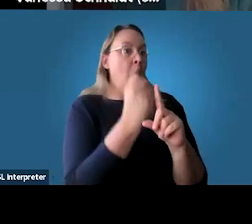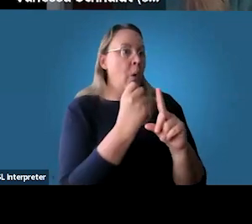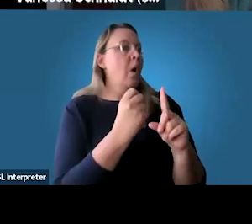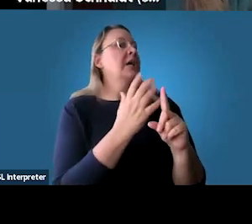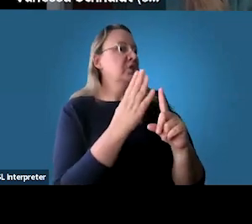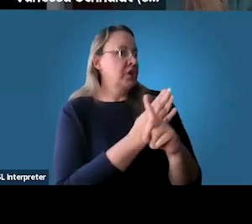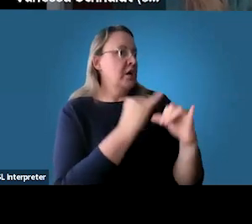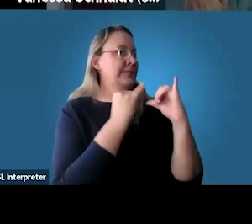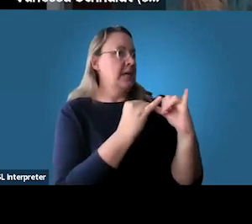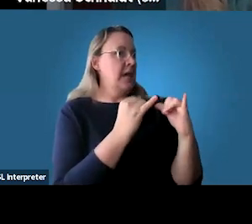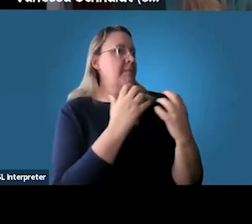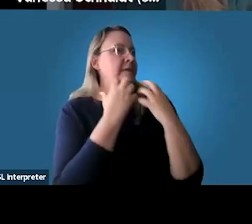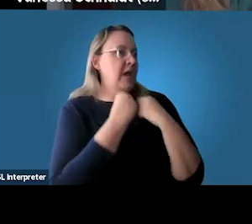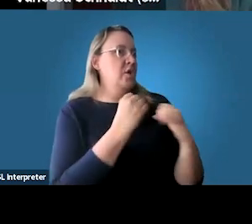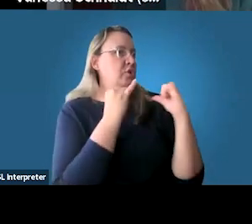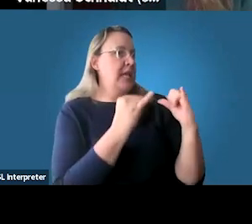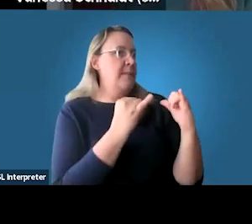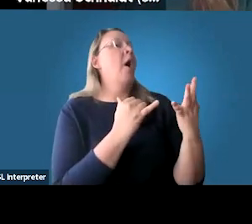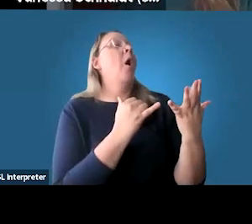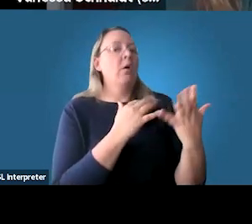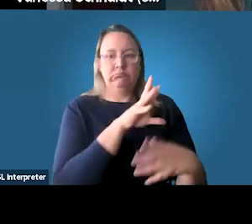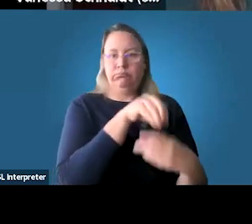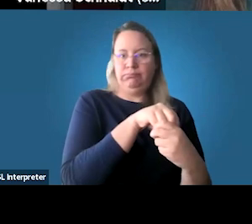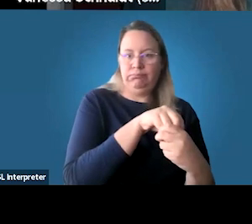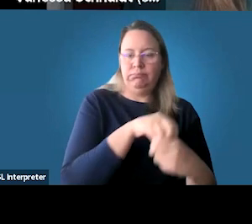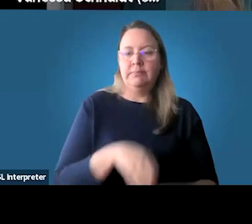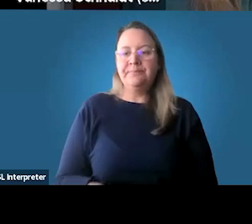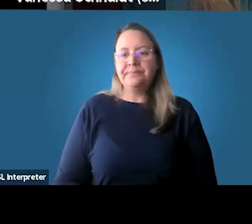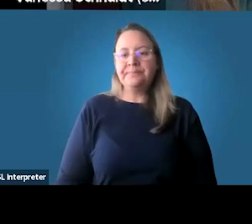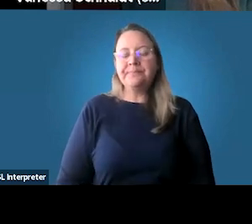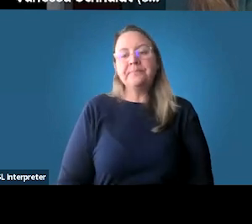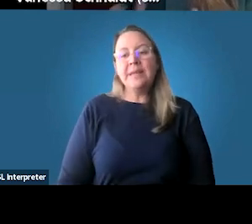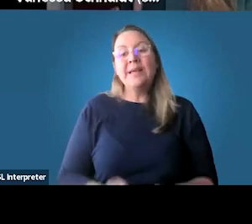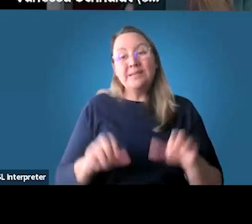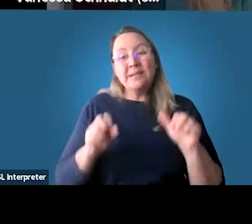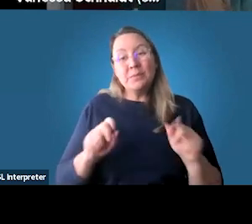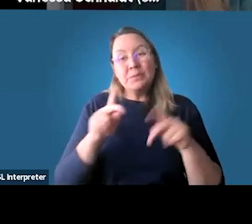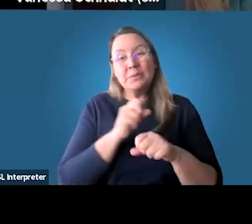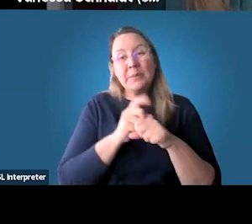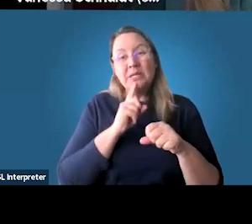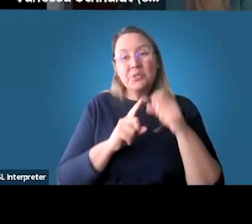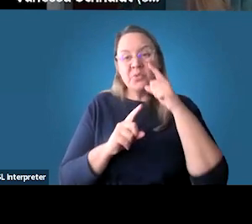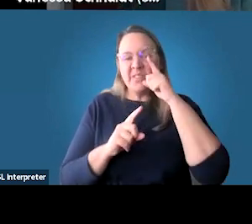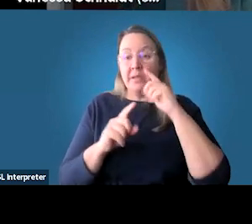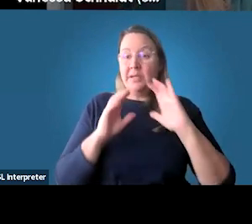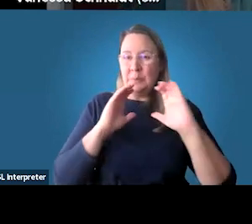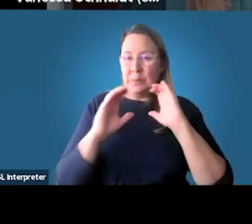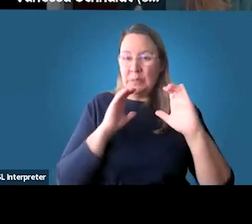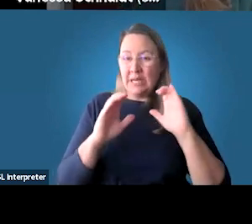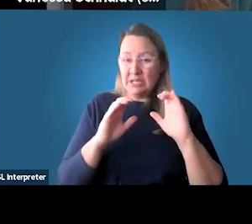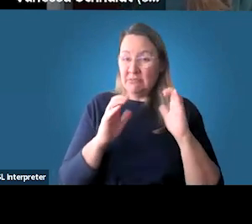our values. Now, for our internal audiences, this was an opportunity to make the case for